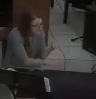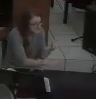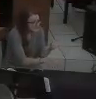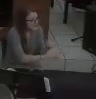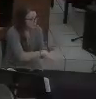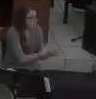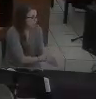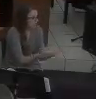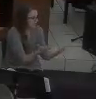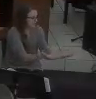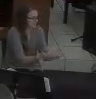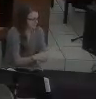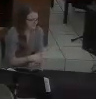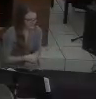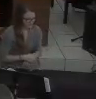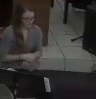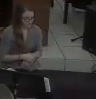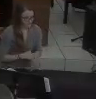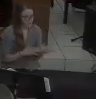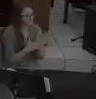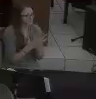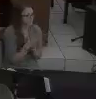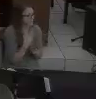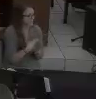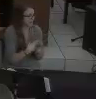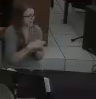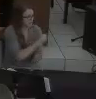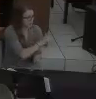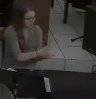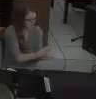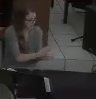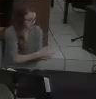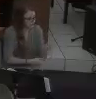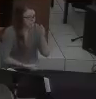world. In Jesus' name, amen.